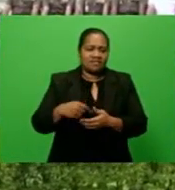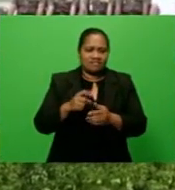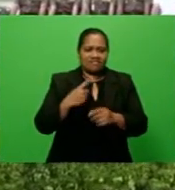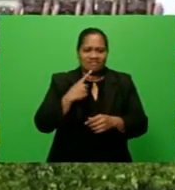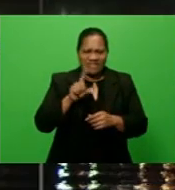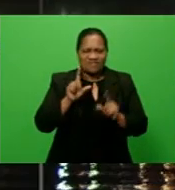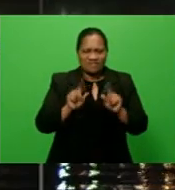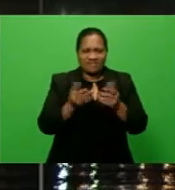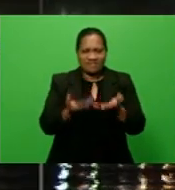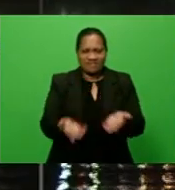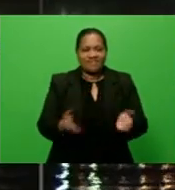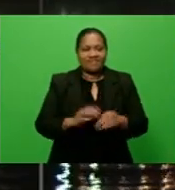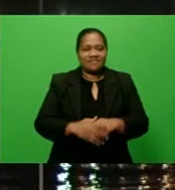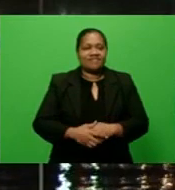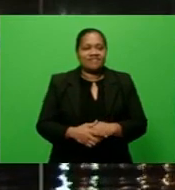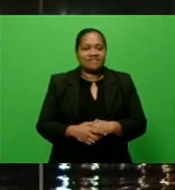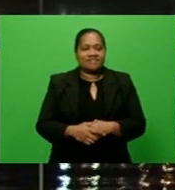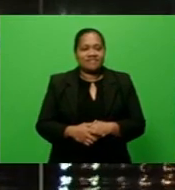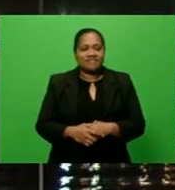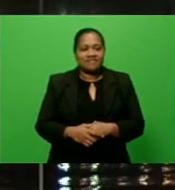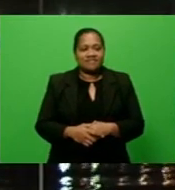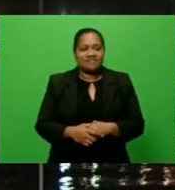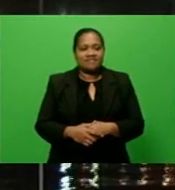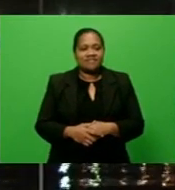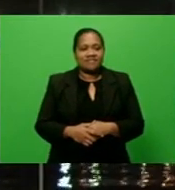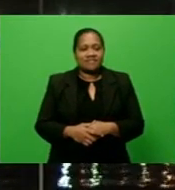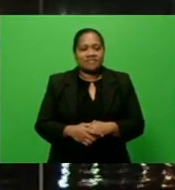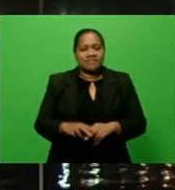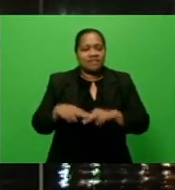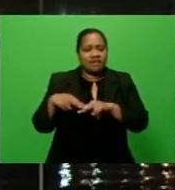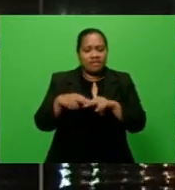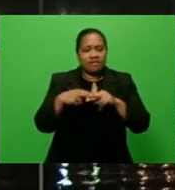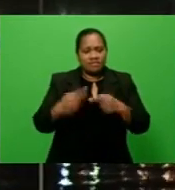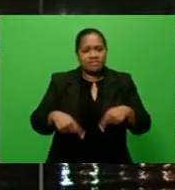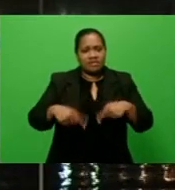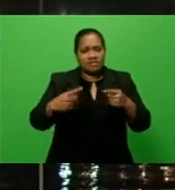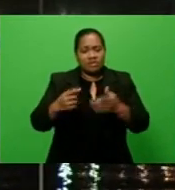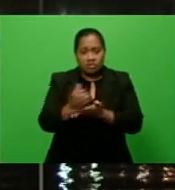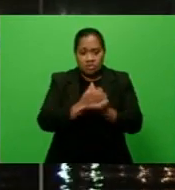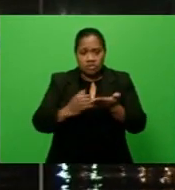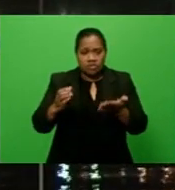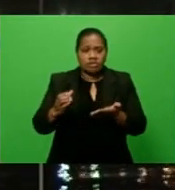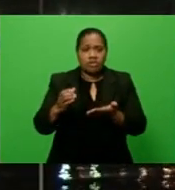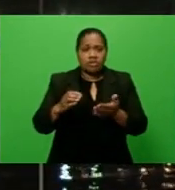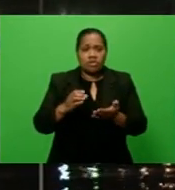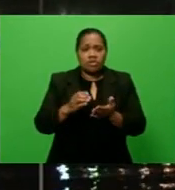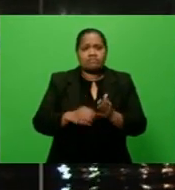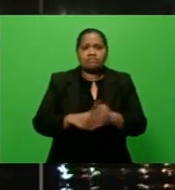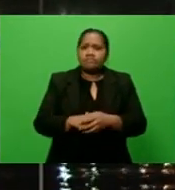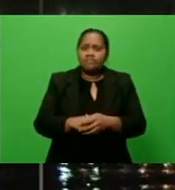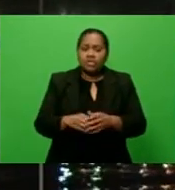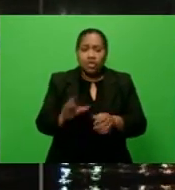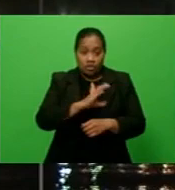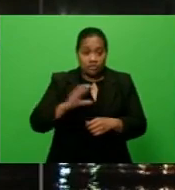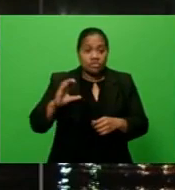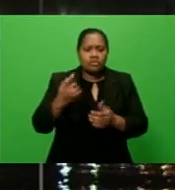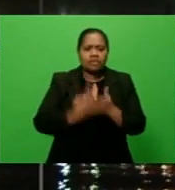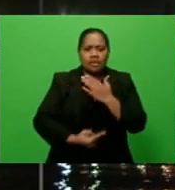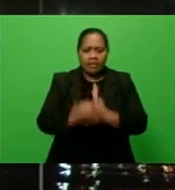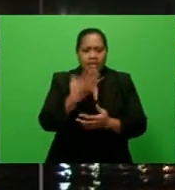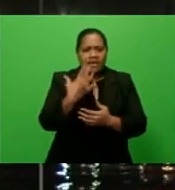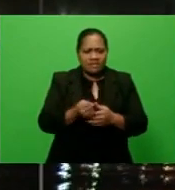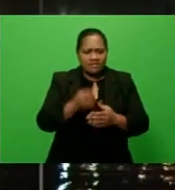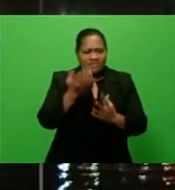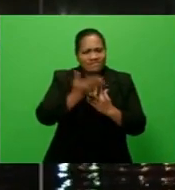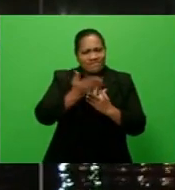FBC News. The Fijian Competition and Consumer Commission has divided its action plan into 3 phases following the review of